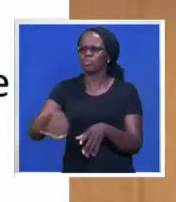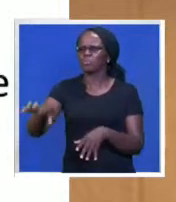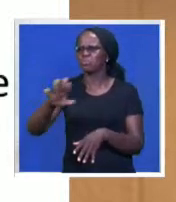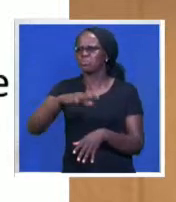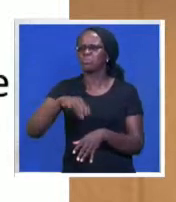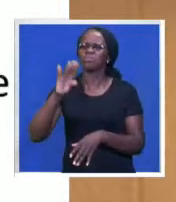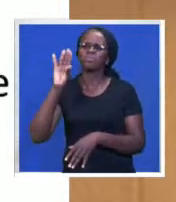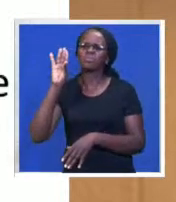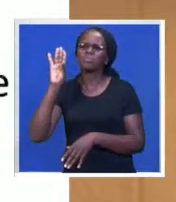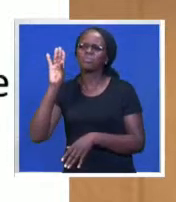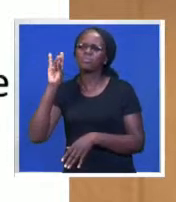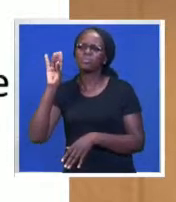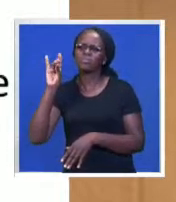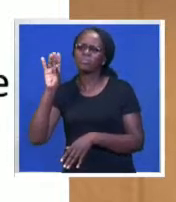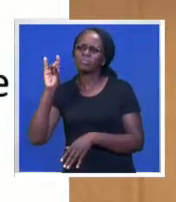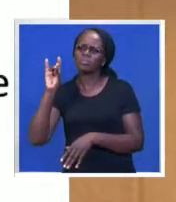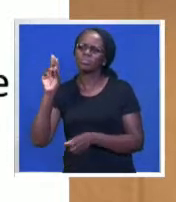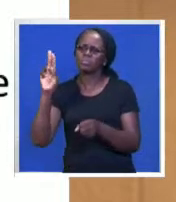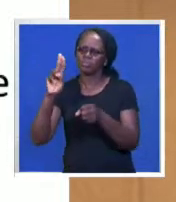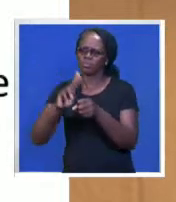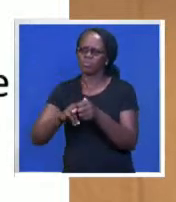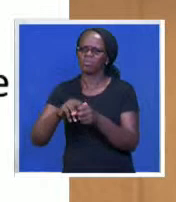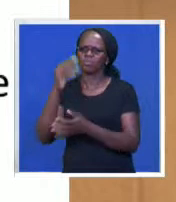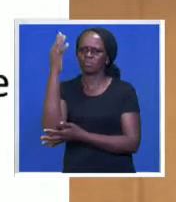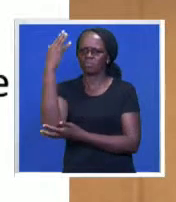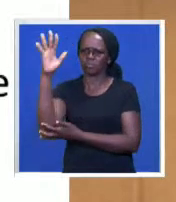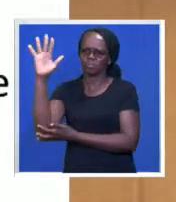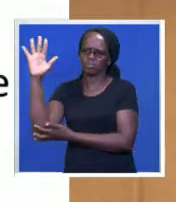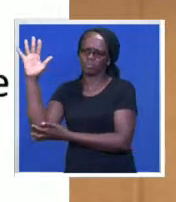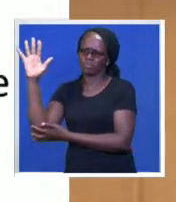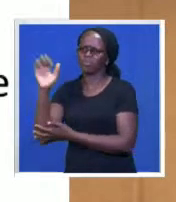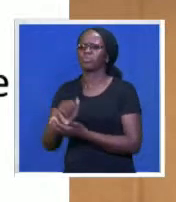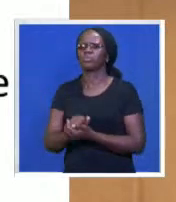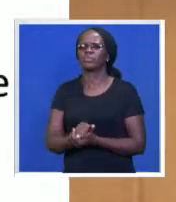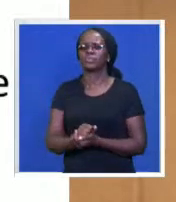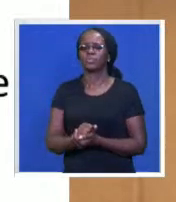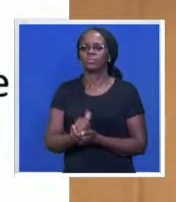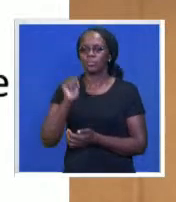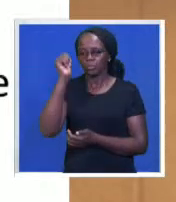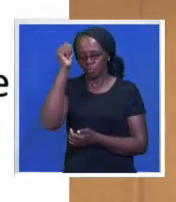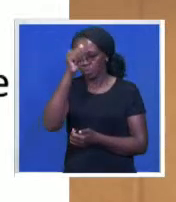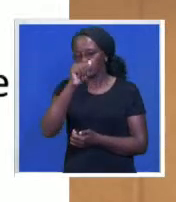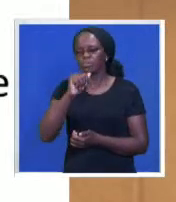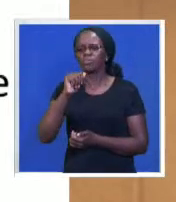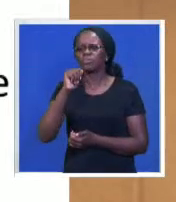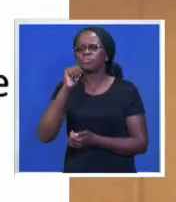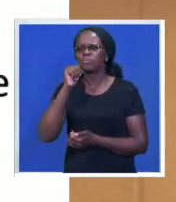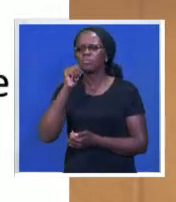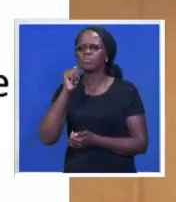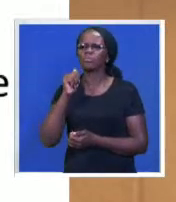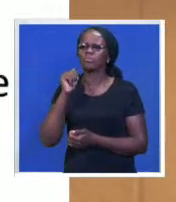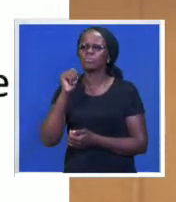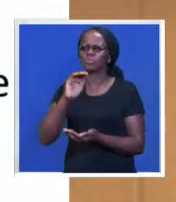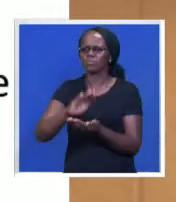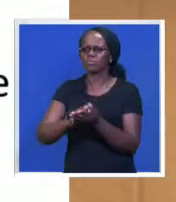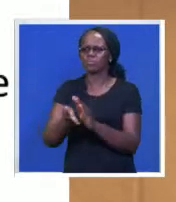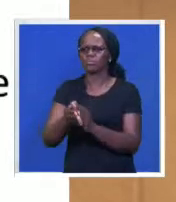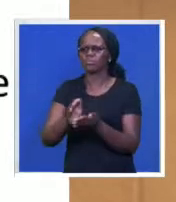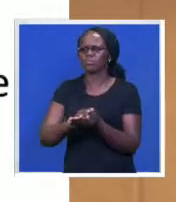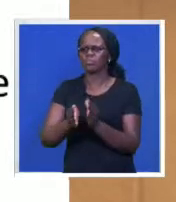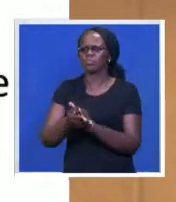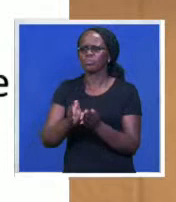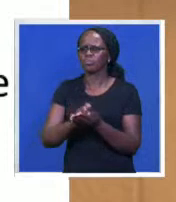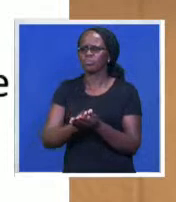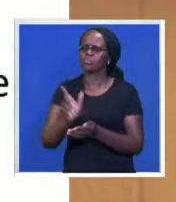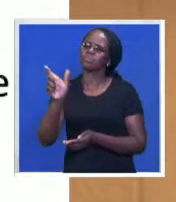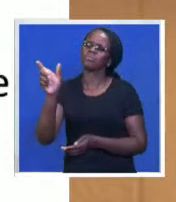verse 27. He created them in his own image, meaning we are created in the image